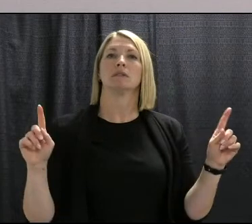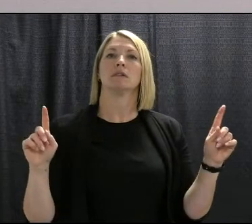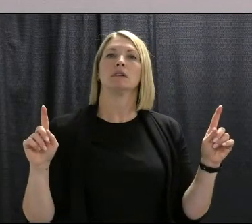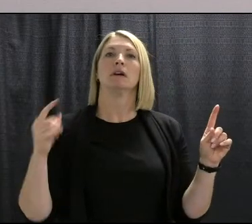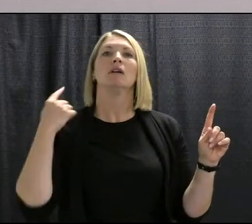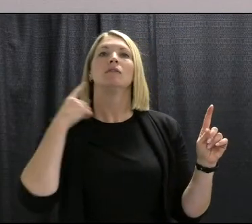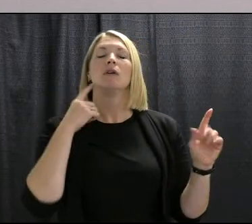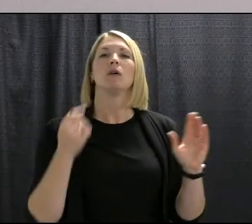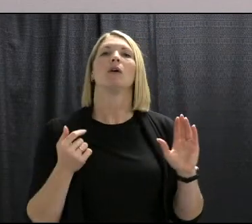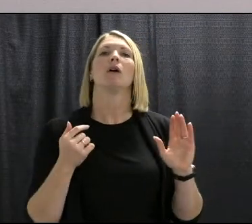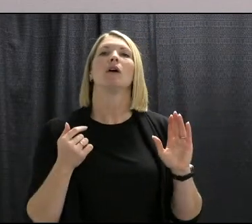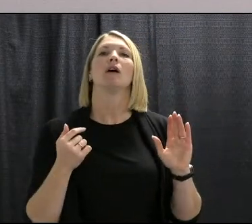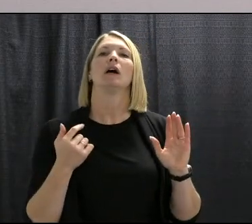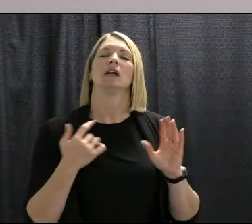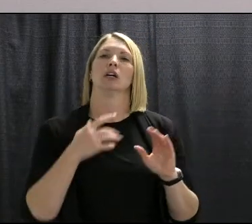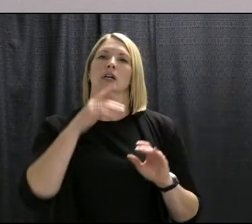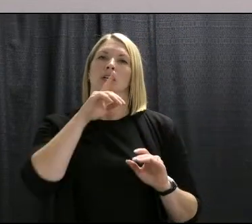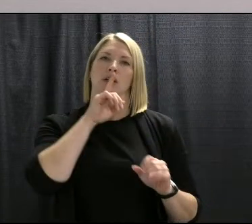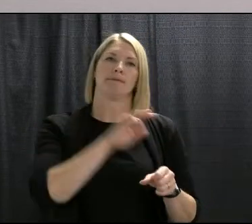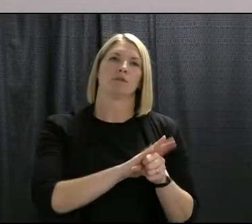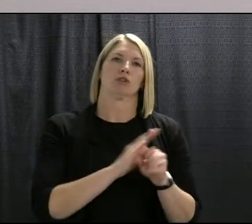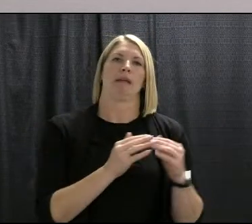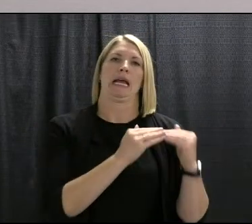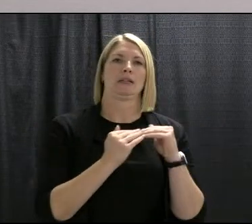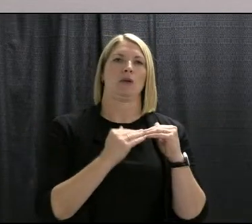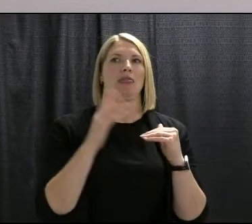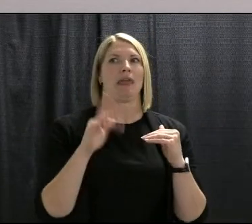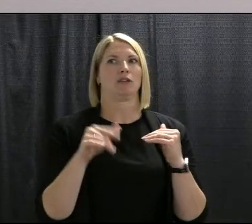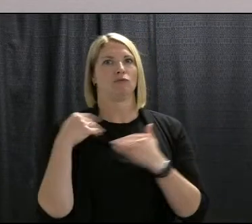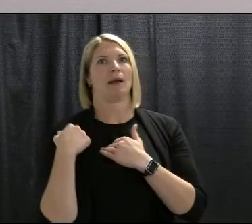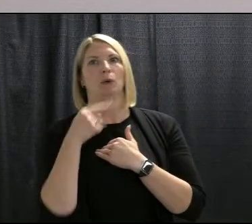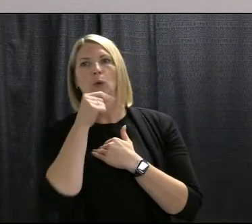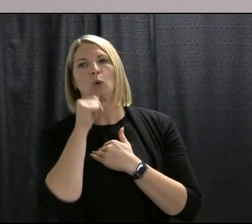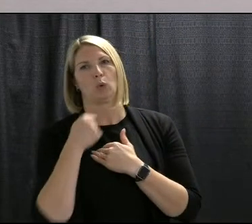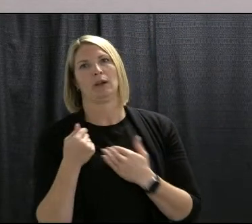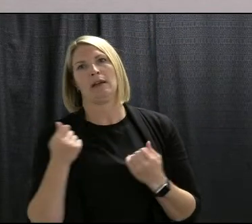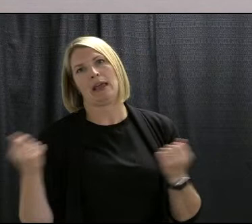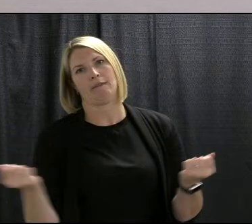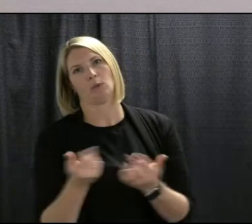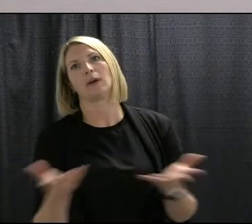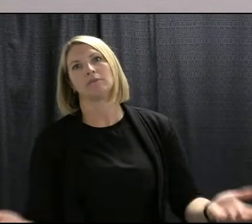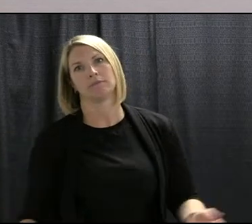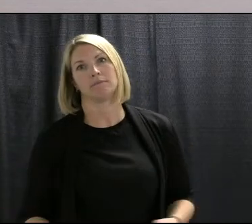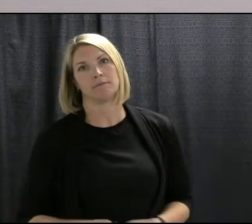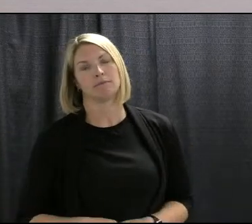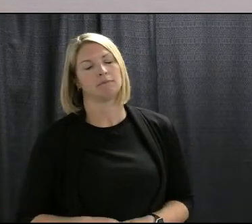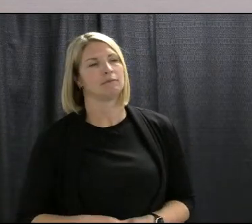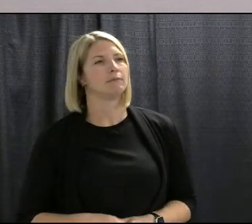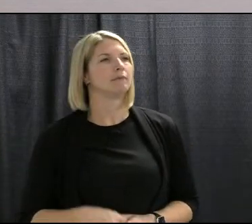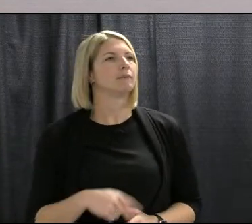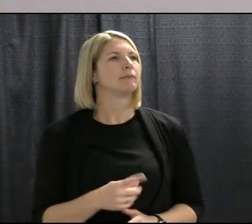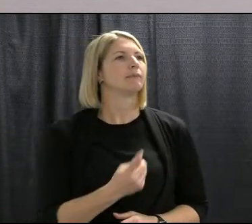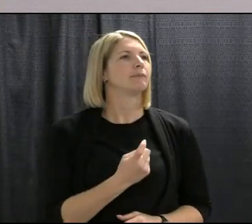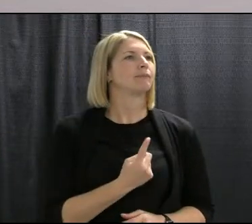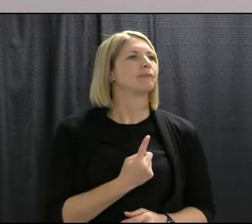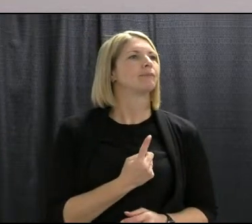ensure equity overall, and that's on all of us. I know the pay transparency section, that